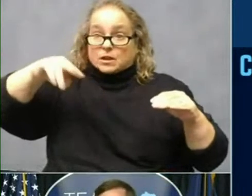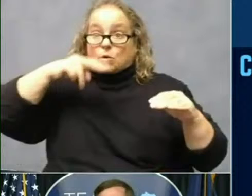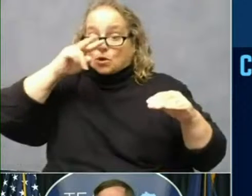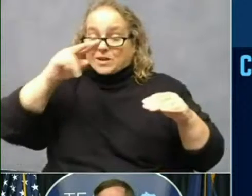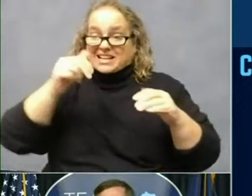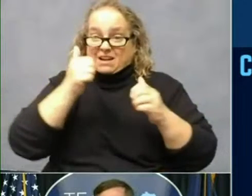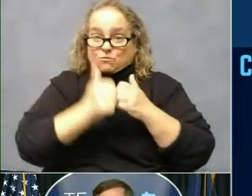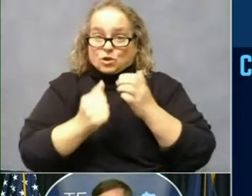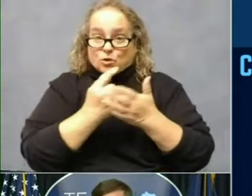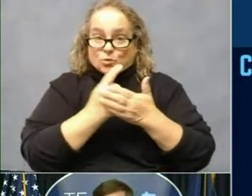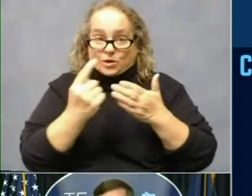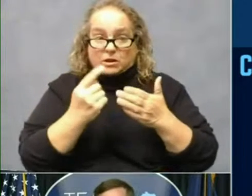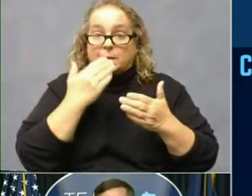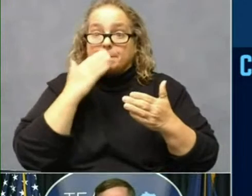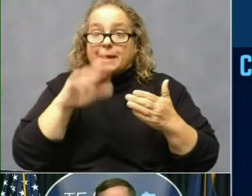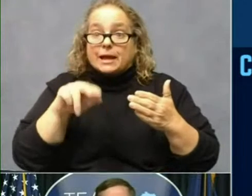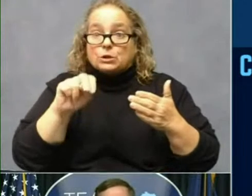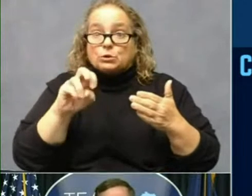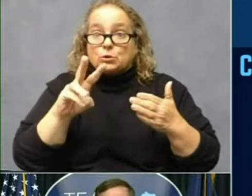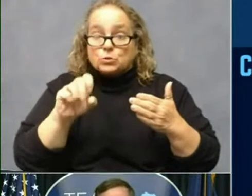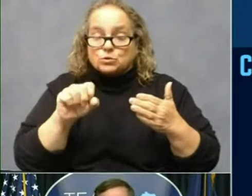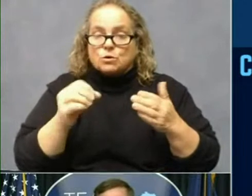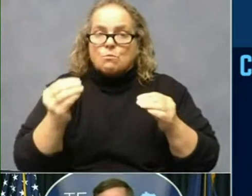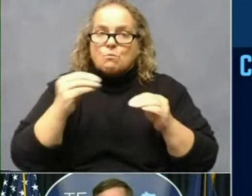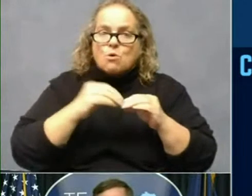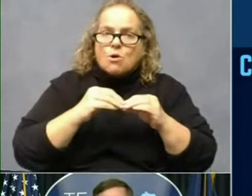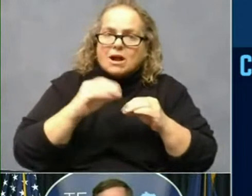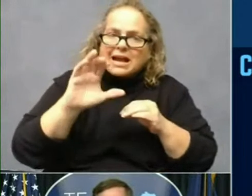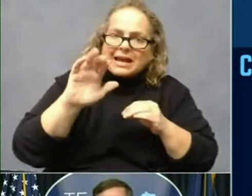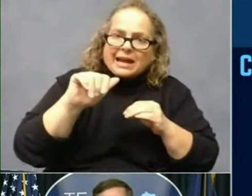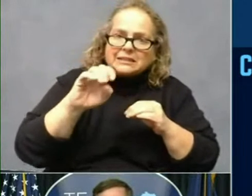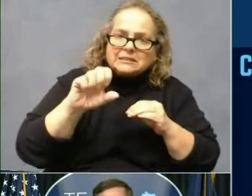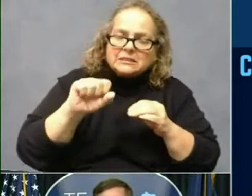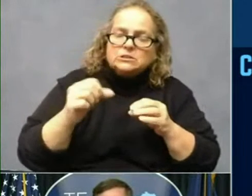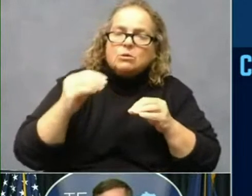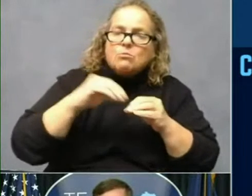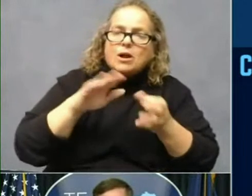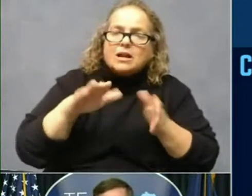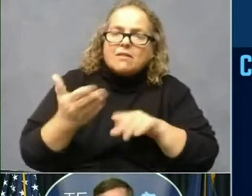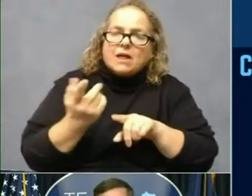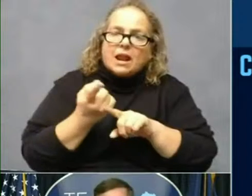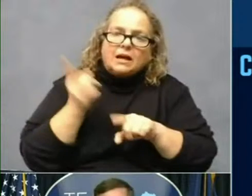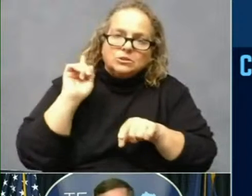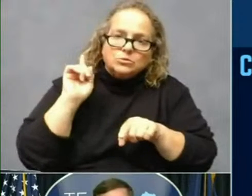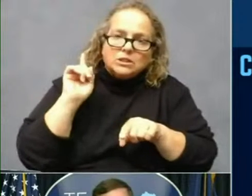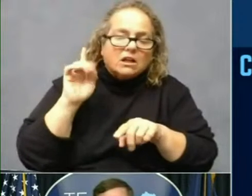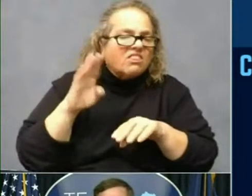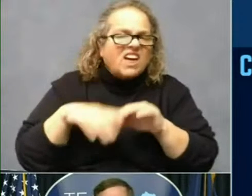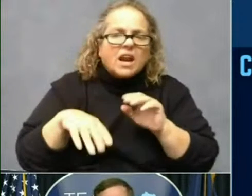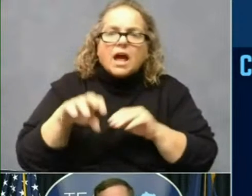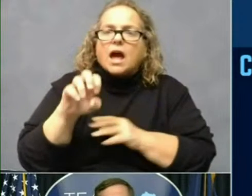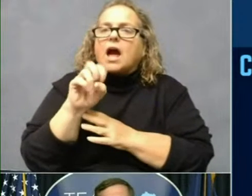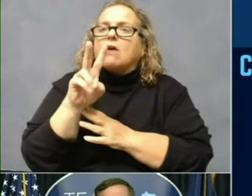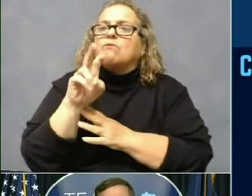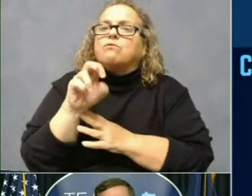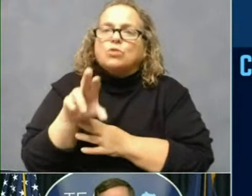had more cases and more deaths last week than ever before, and that's bad news. Those